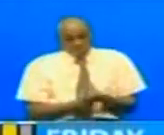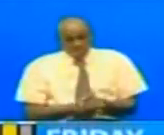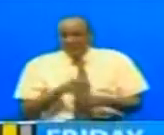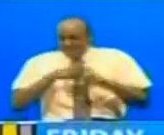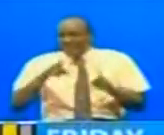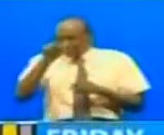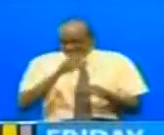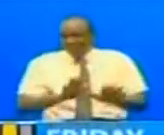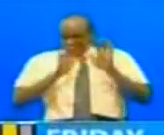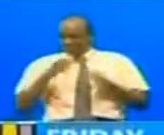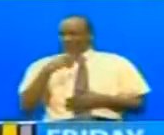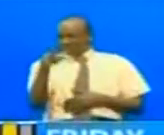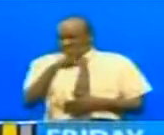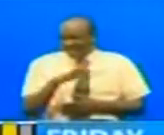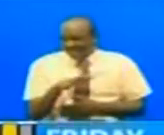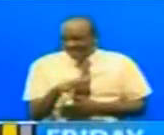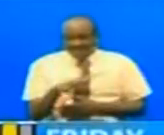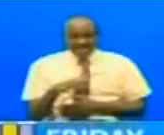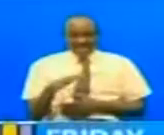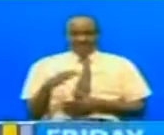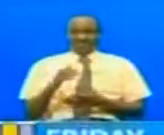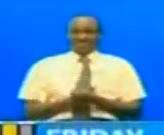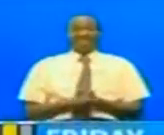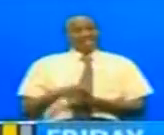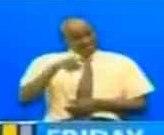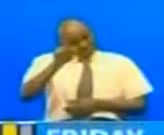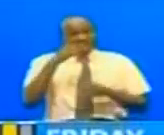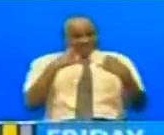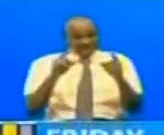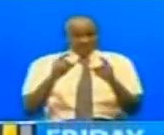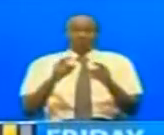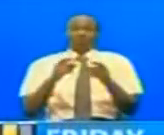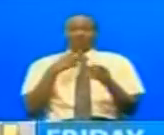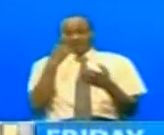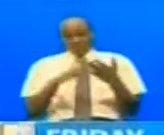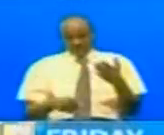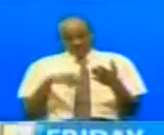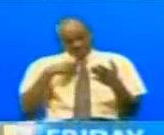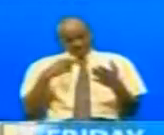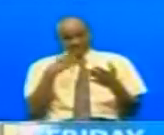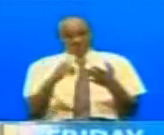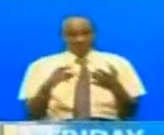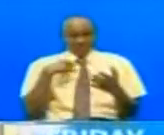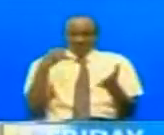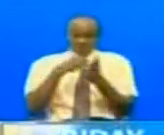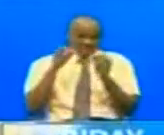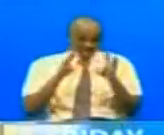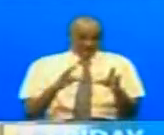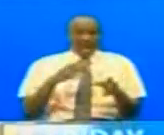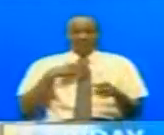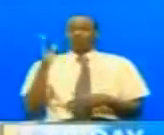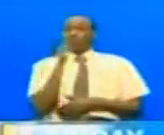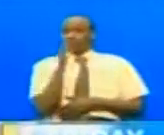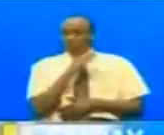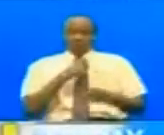he distance himself from this? In an attempt to clear itself over apparent complicity in the pollution of the environment